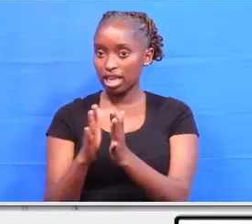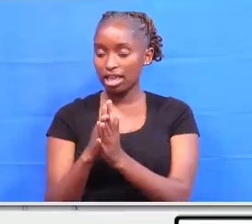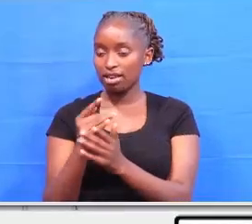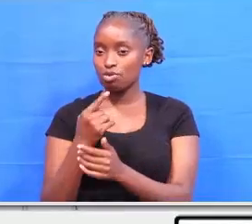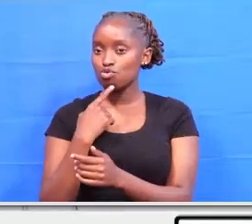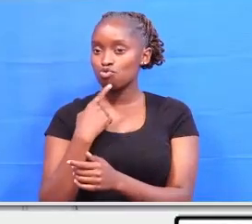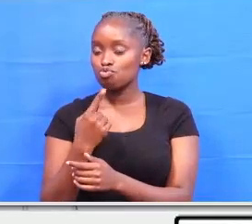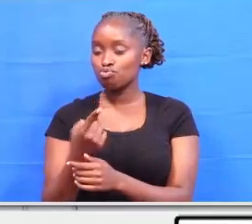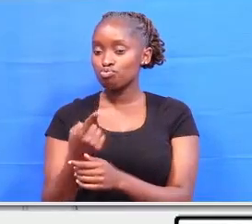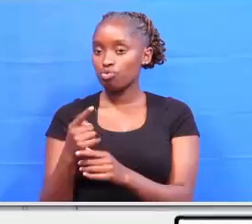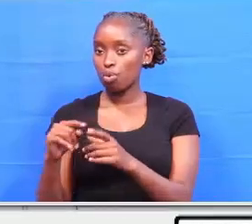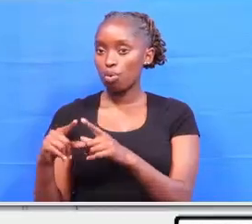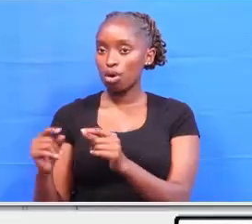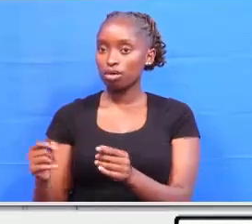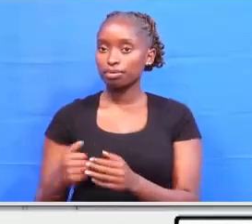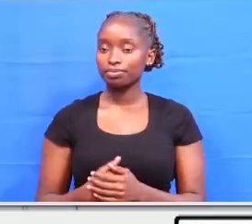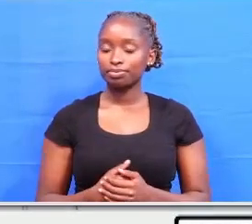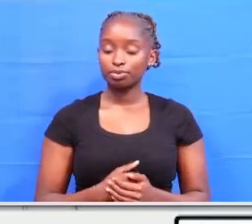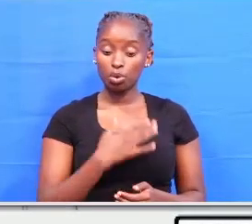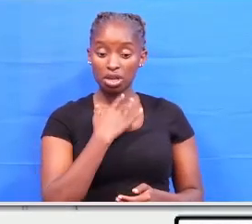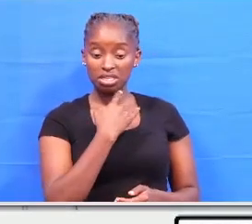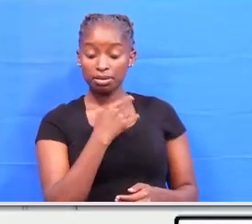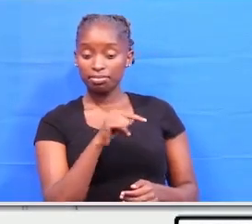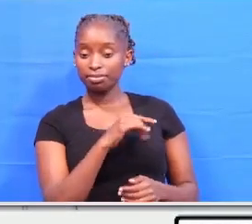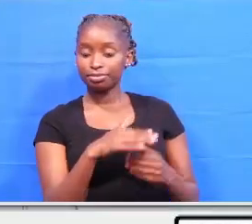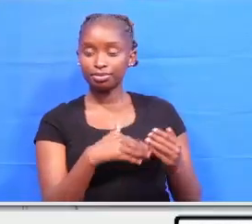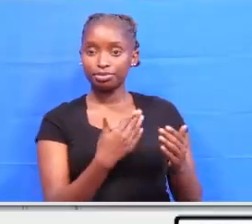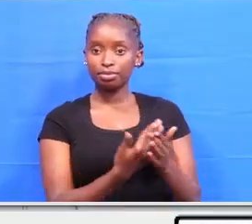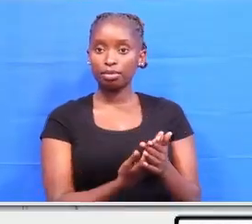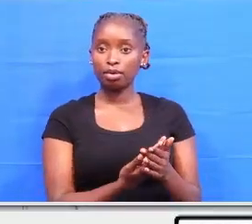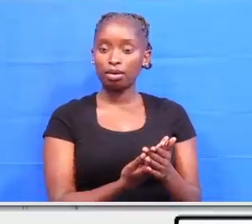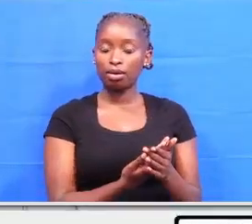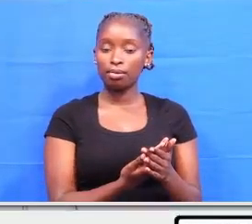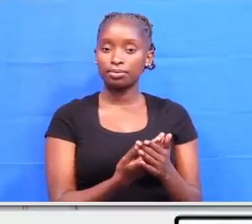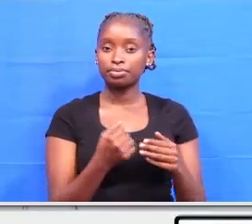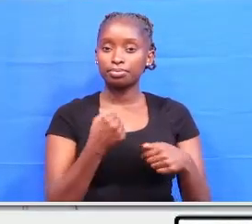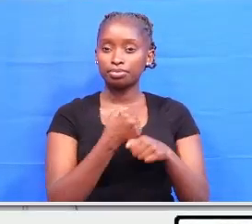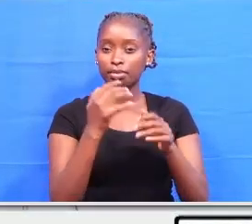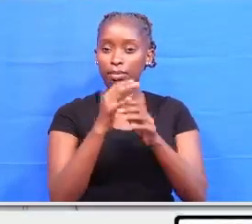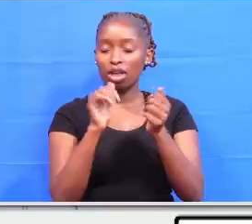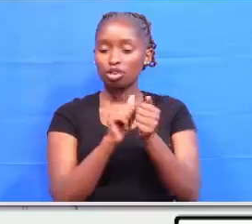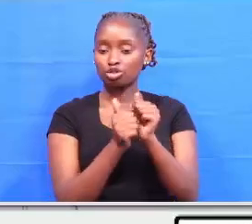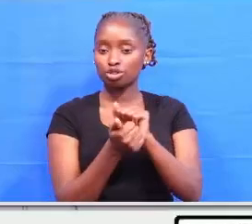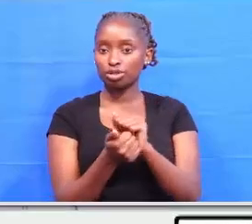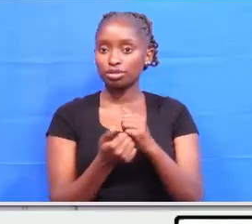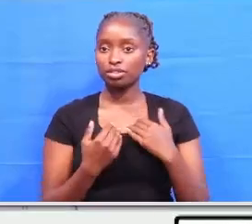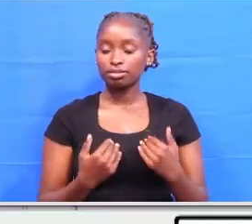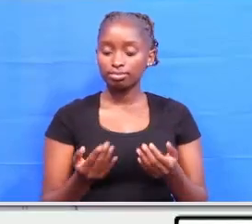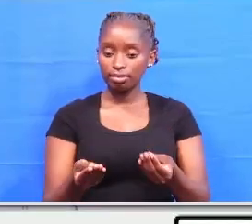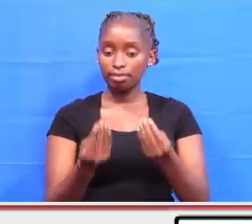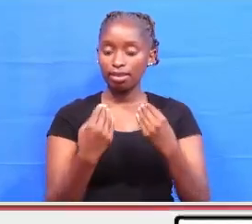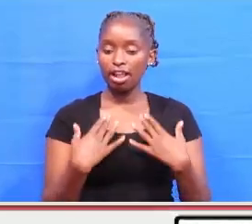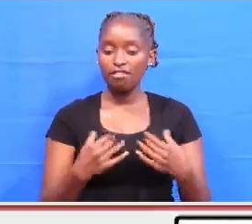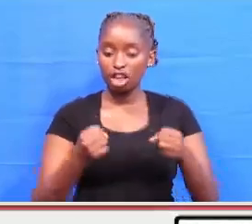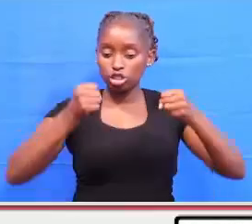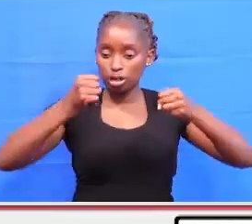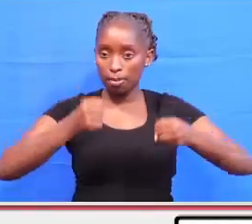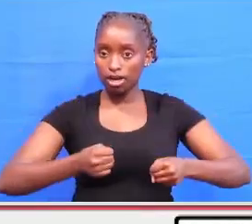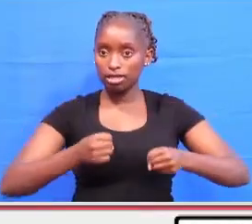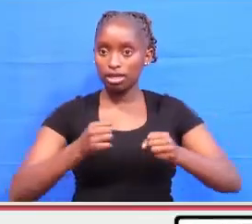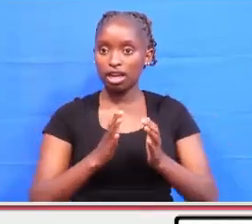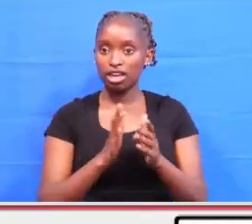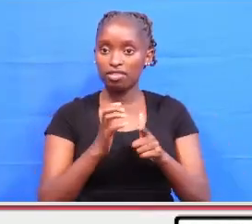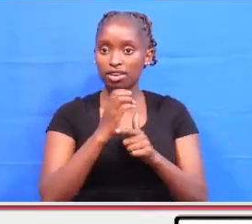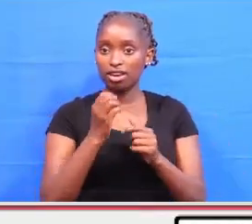bureaus have made a big difference, mm-hmm, to our credit market. Mm-hmm. They have brought credibility, they have brought stability.